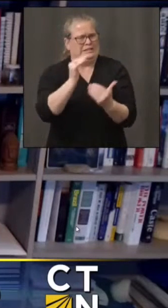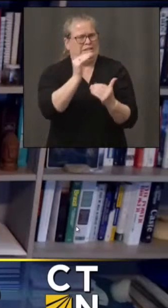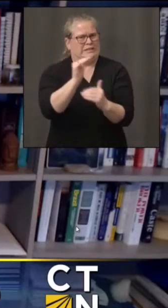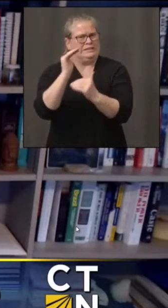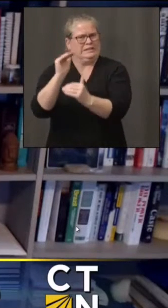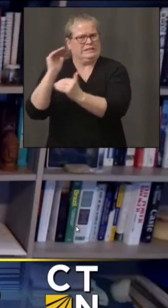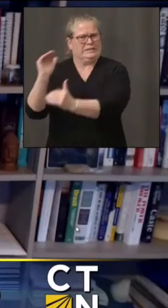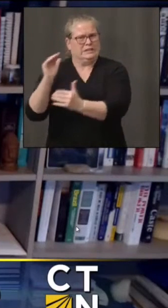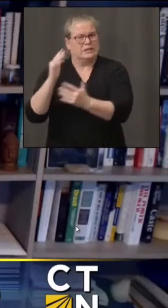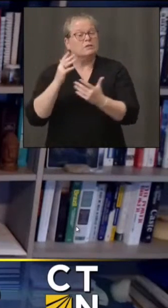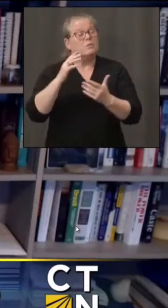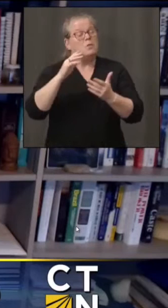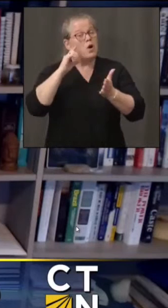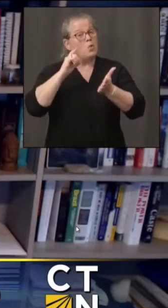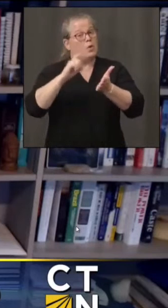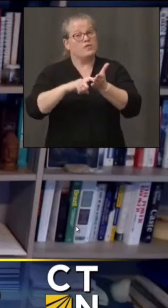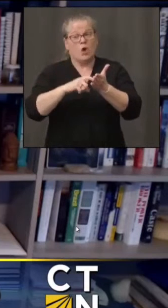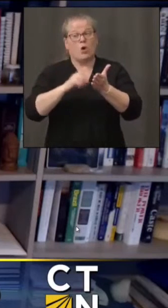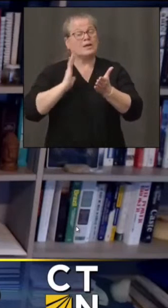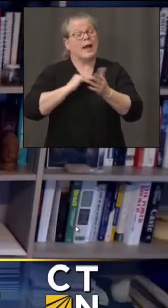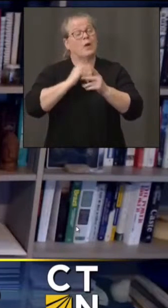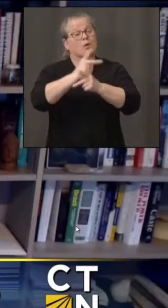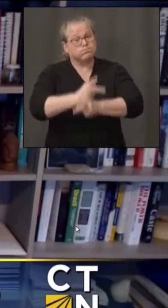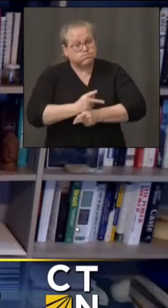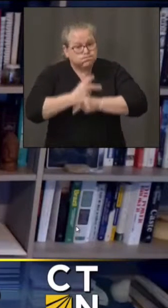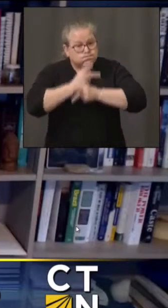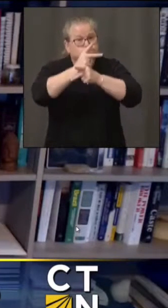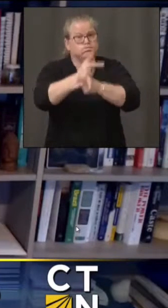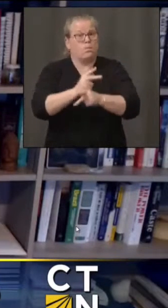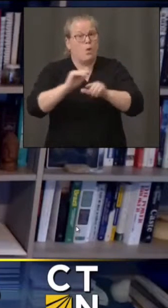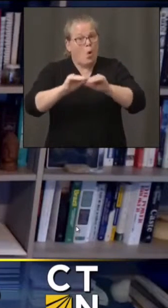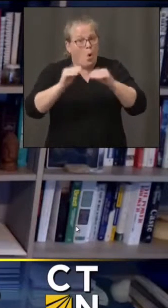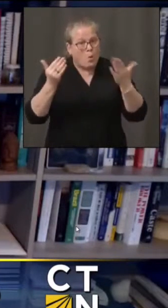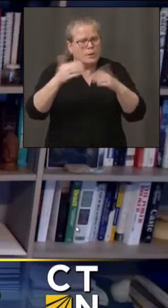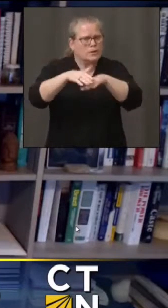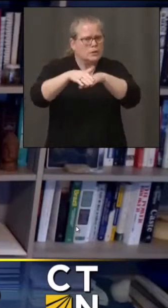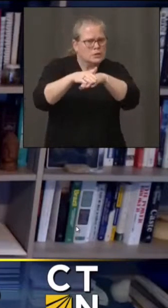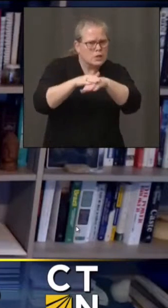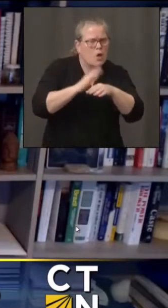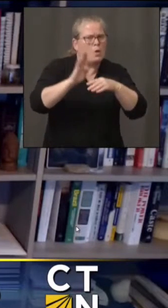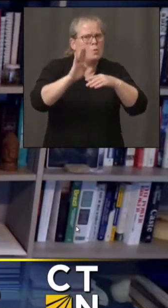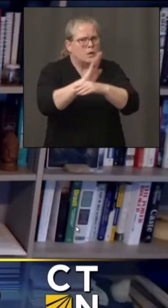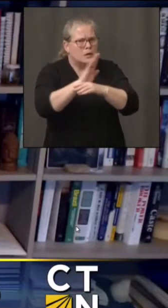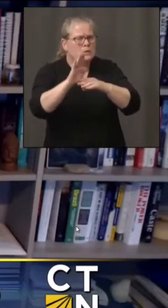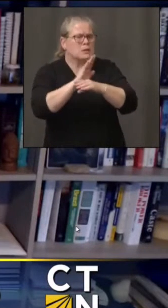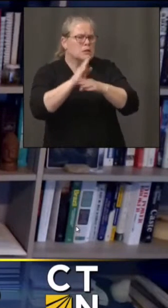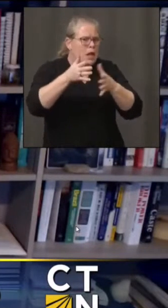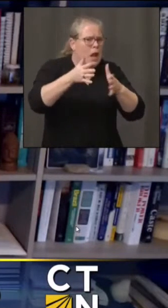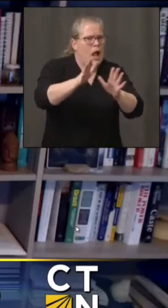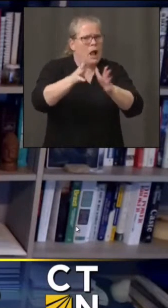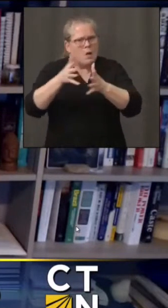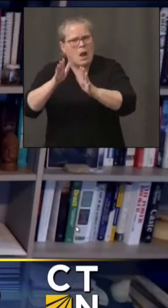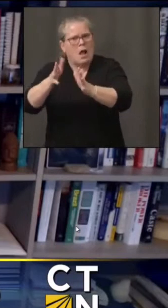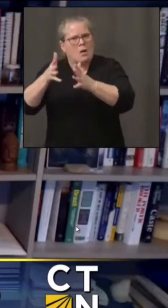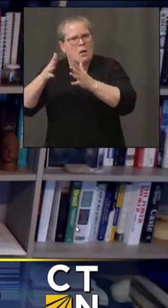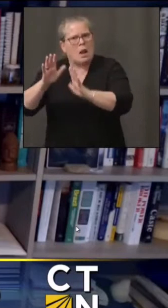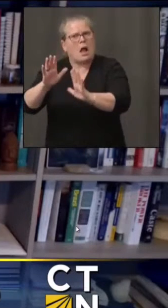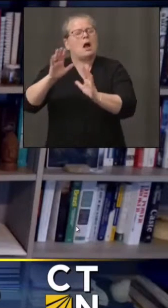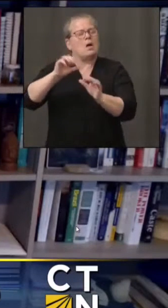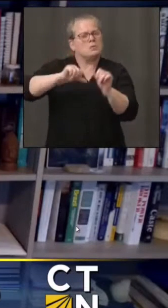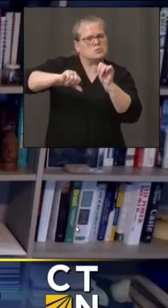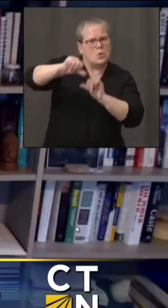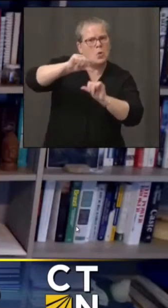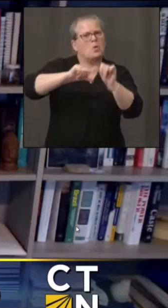Crawford, who is doing analyses in support of the Department of Public Health, is that we've seen an increase in social